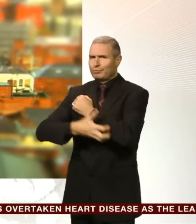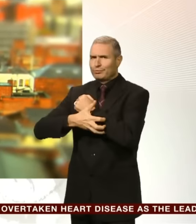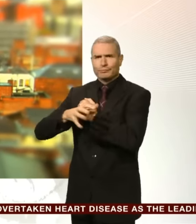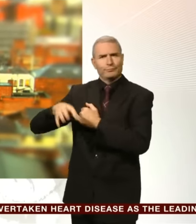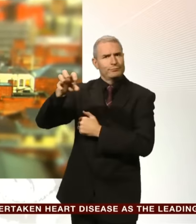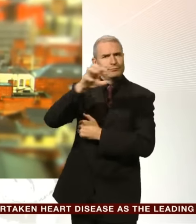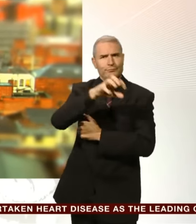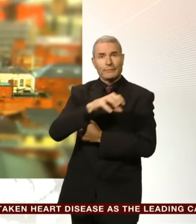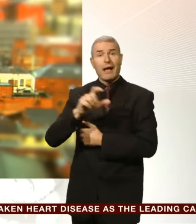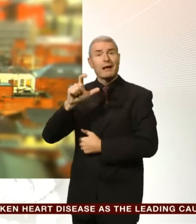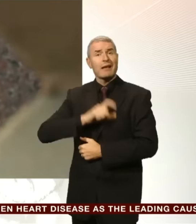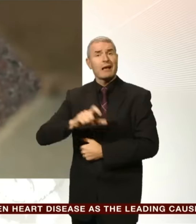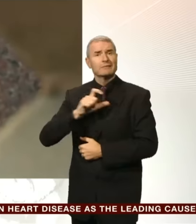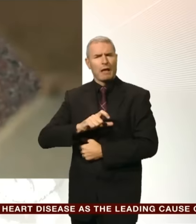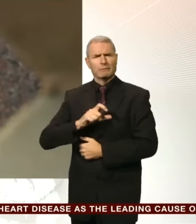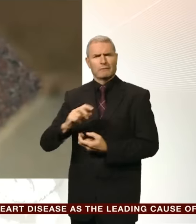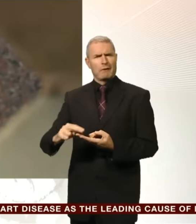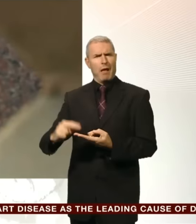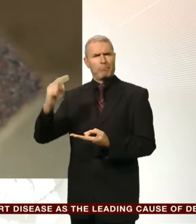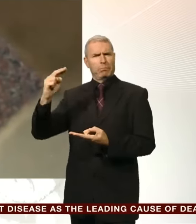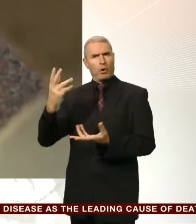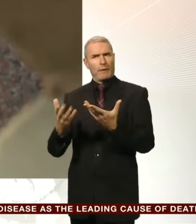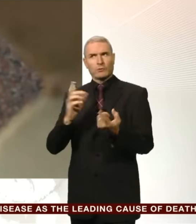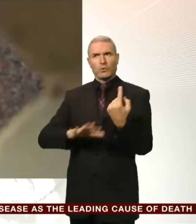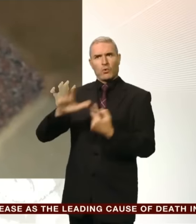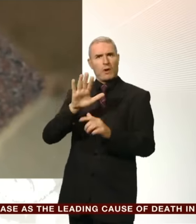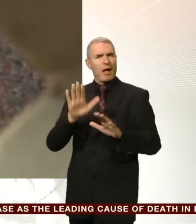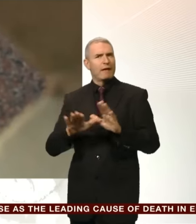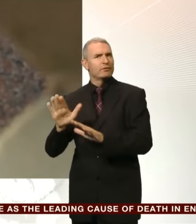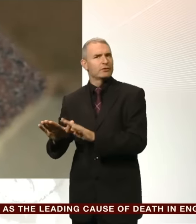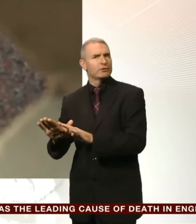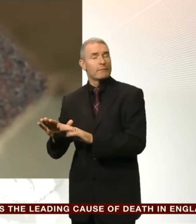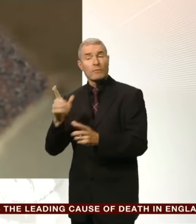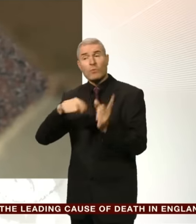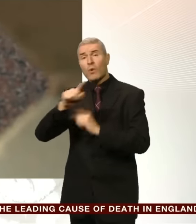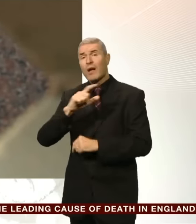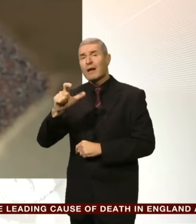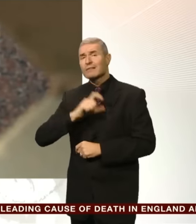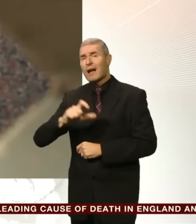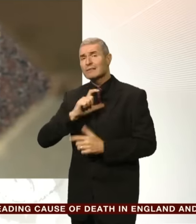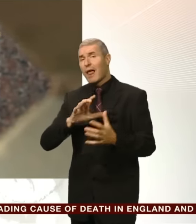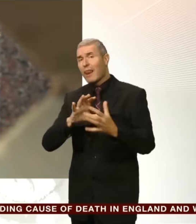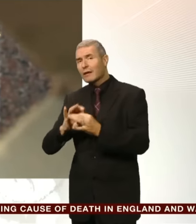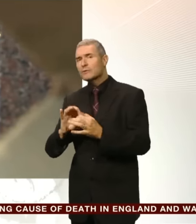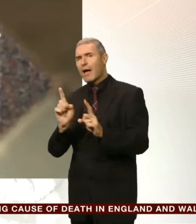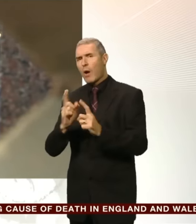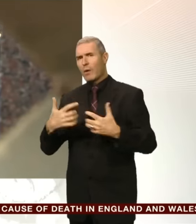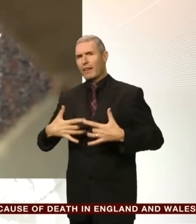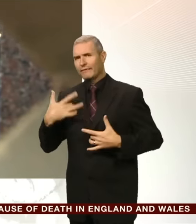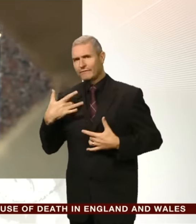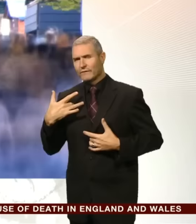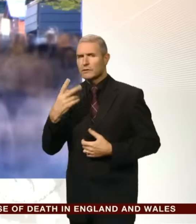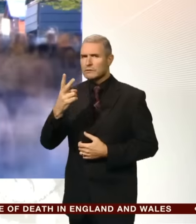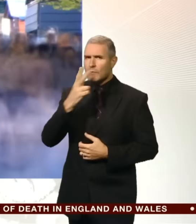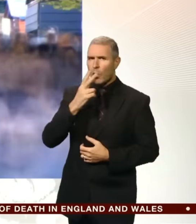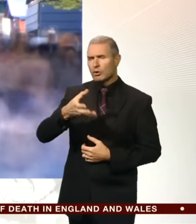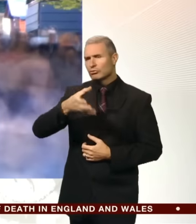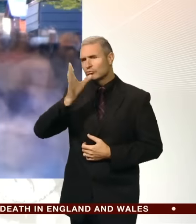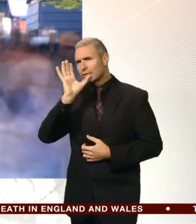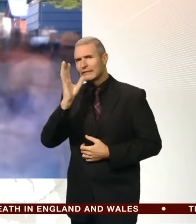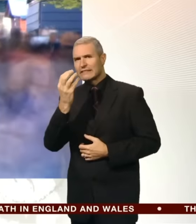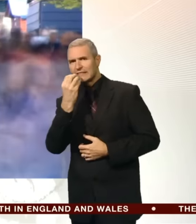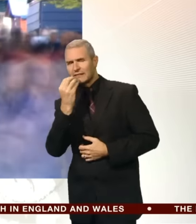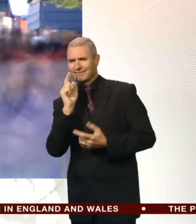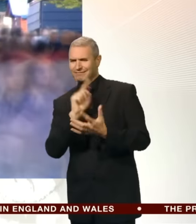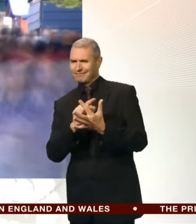and cancer rates that are significantly higher than average. Many of those cancers are linked to lifestyle, smoking, eating and drinking. On